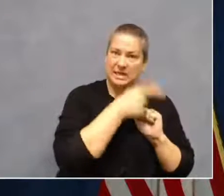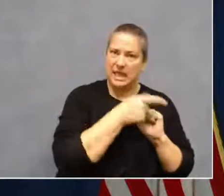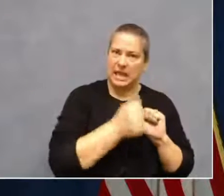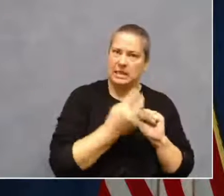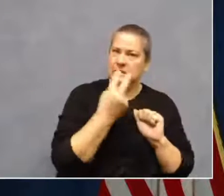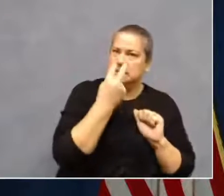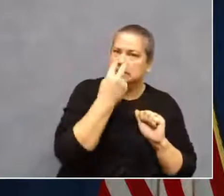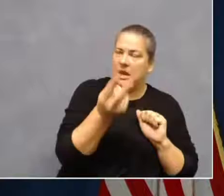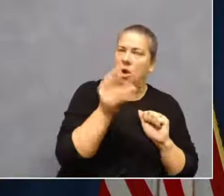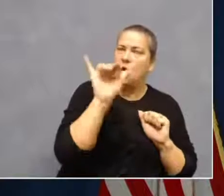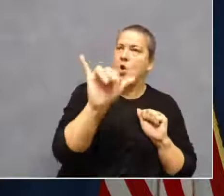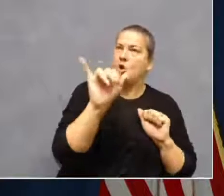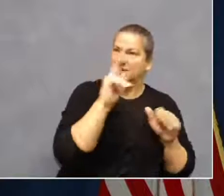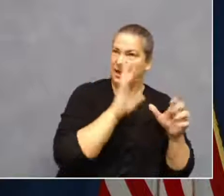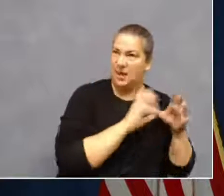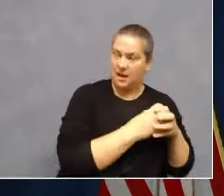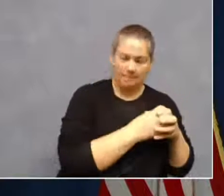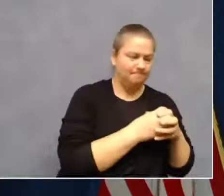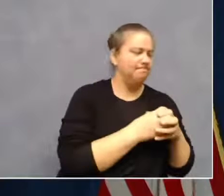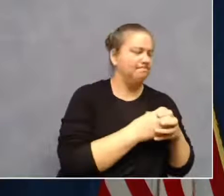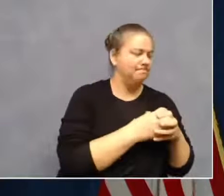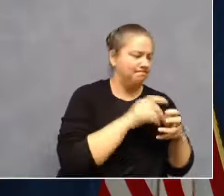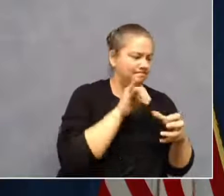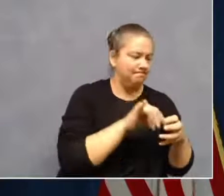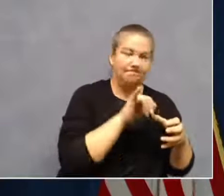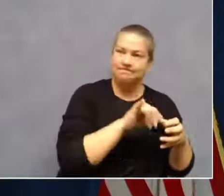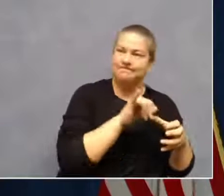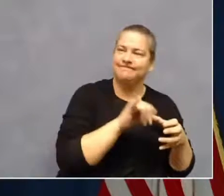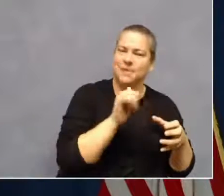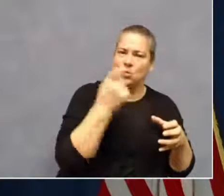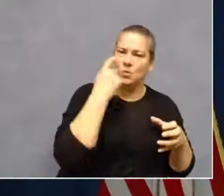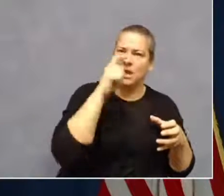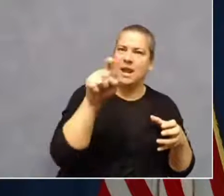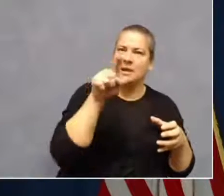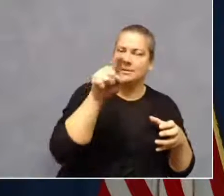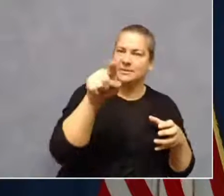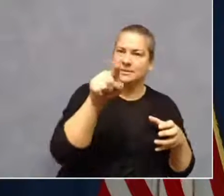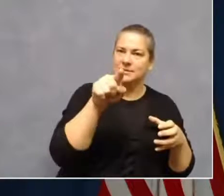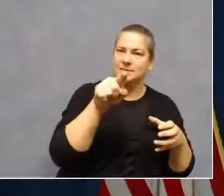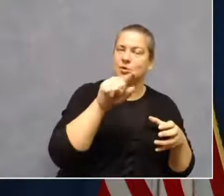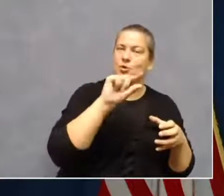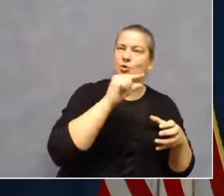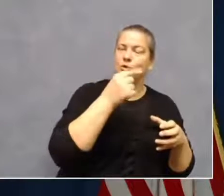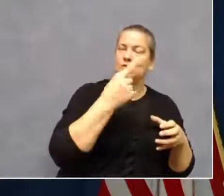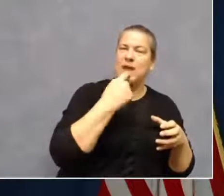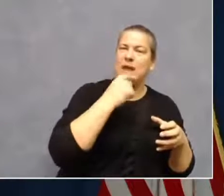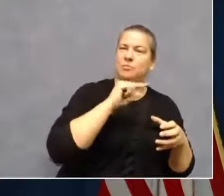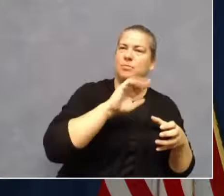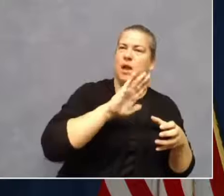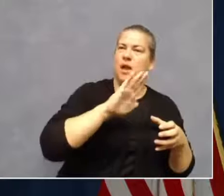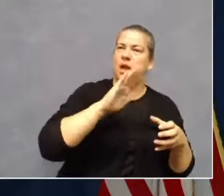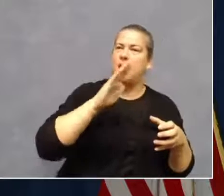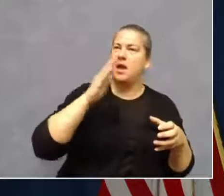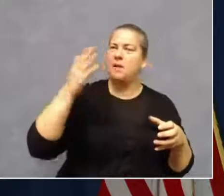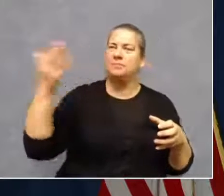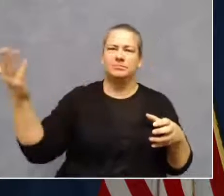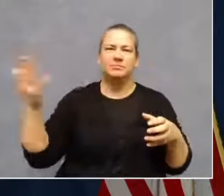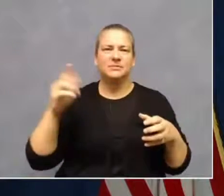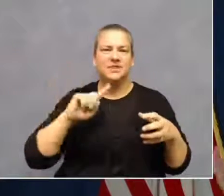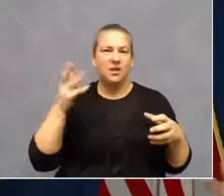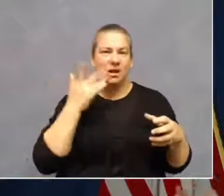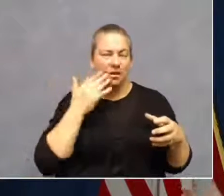and recognize it. So an opportunity for a community to do it right. Now, we expect our